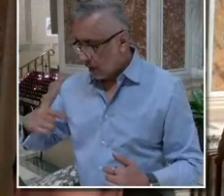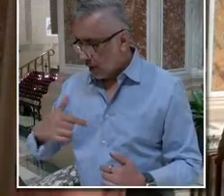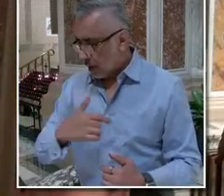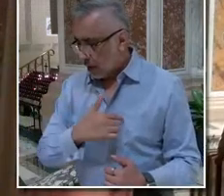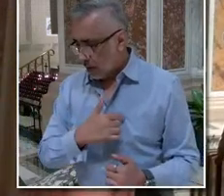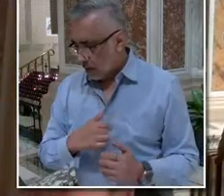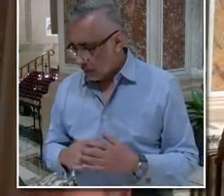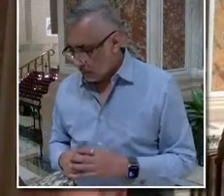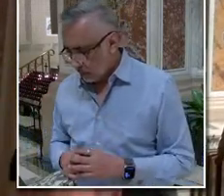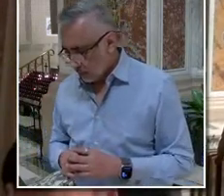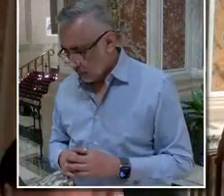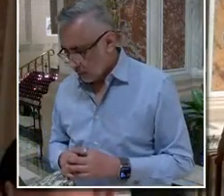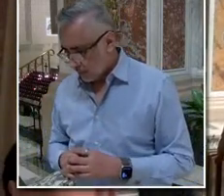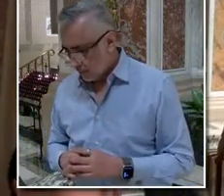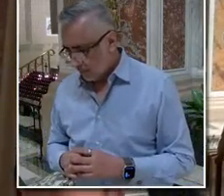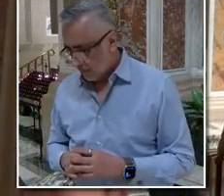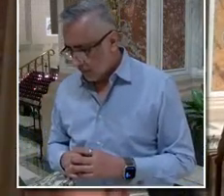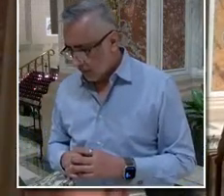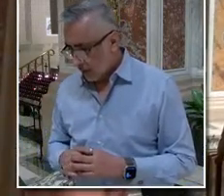eleison.